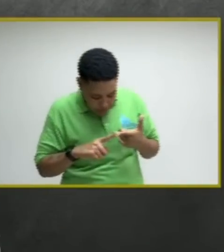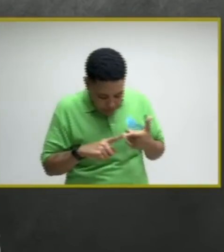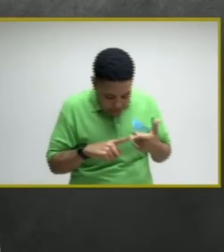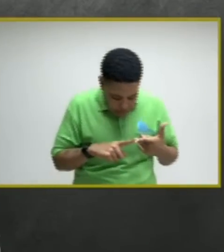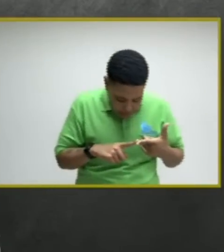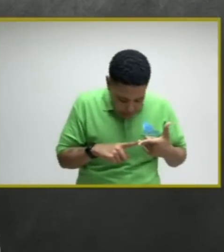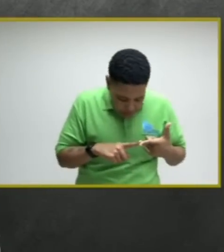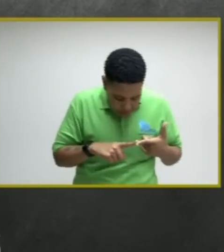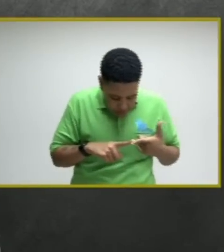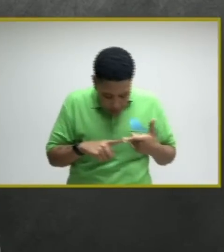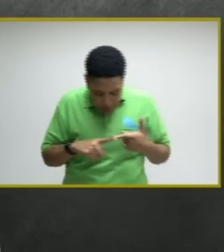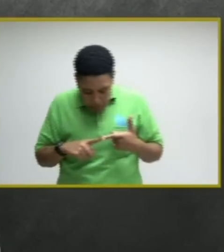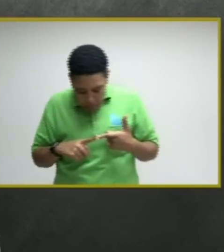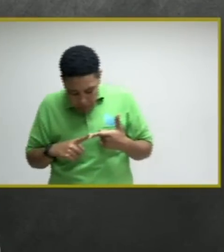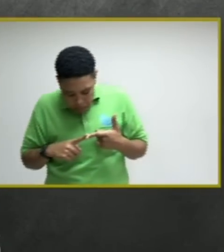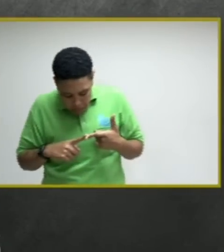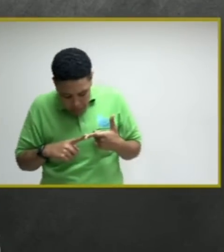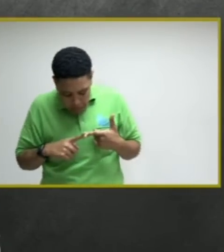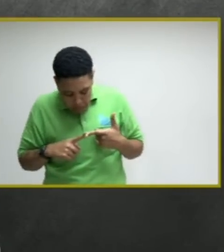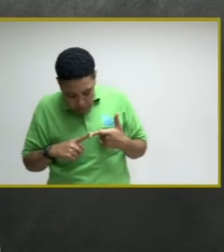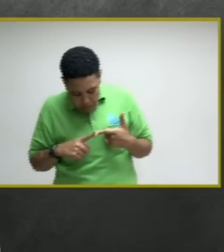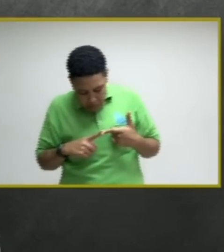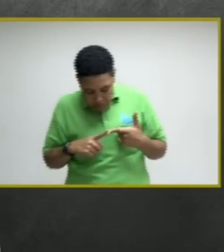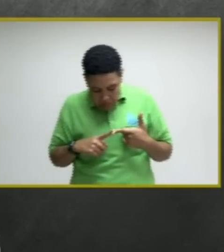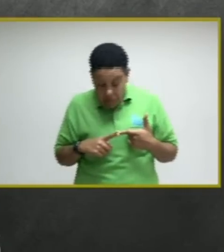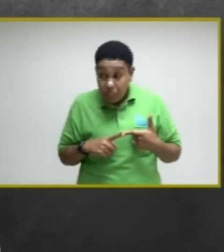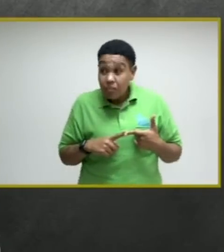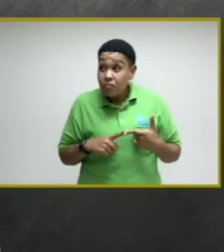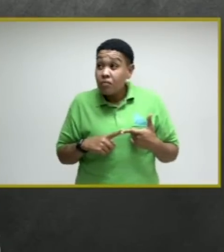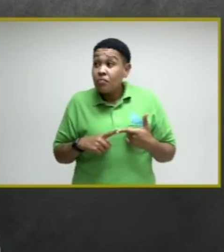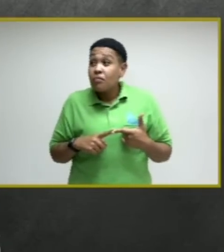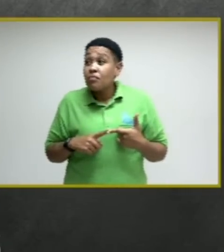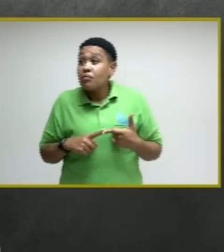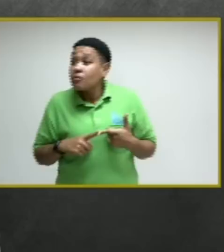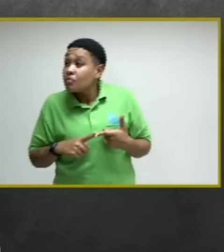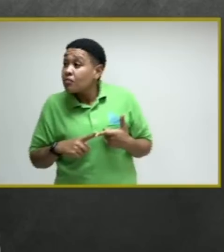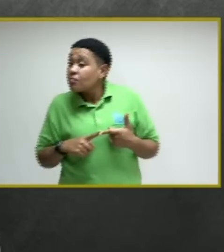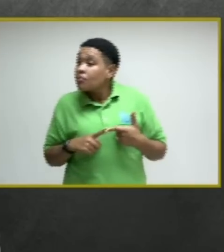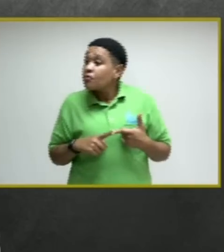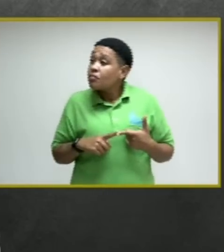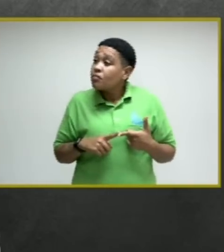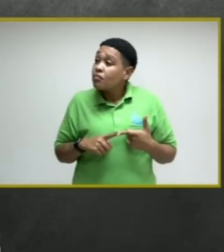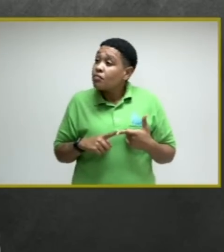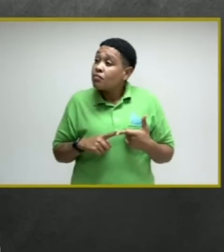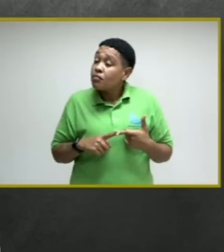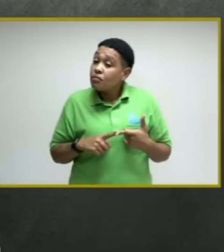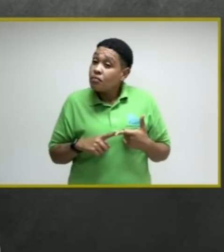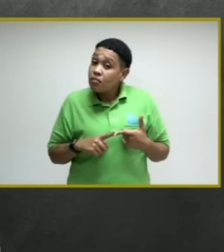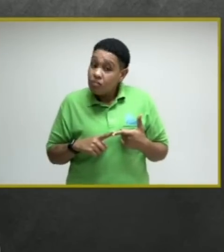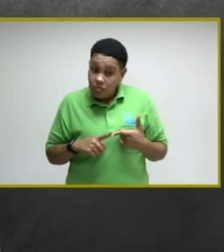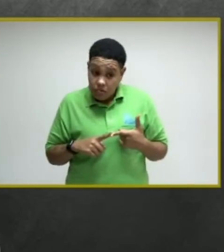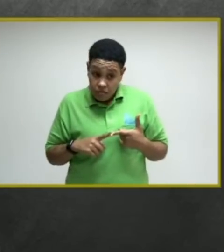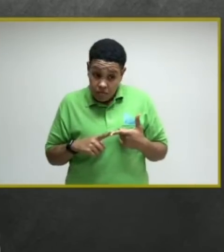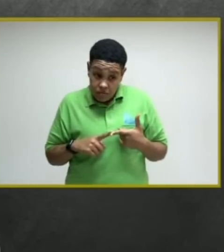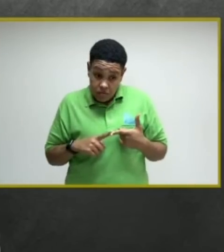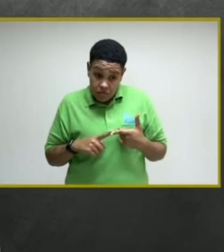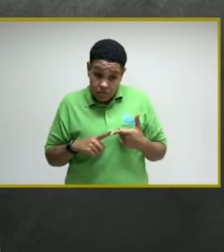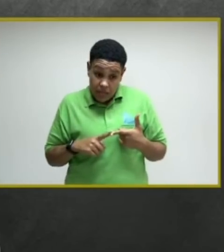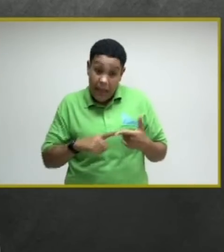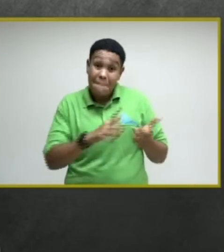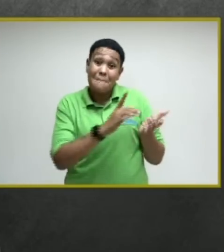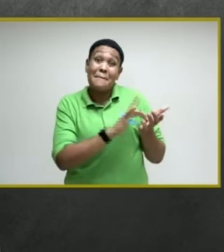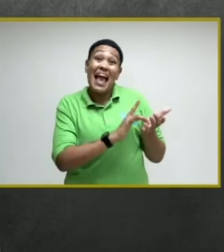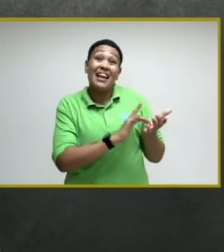medically, is there a risk for the vaccinated to be around the